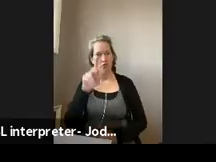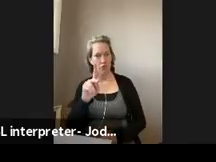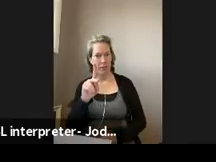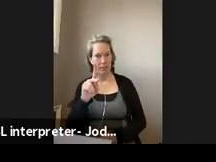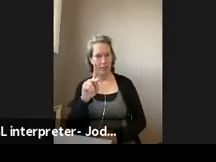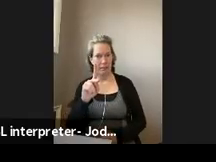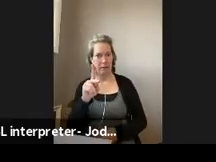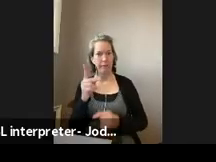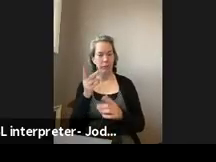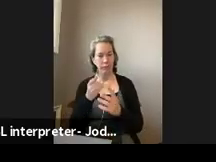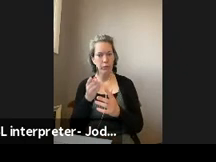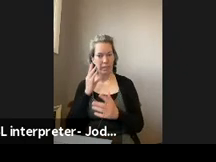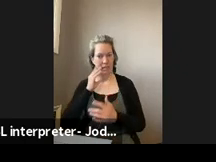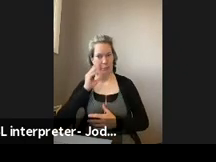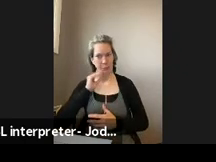it. Mm-hmm.